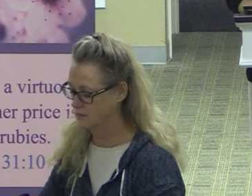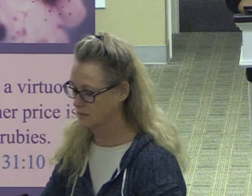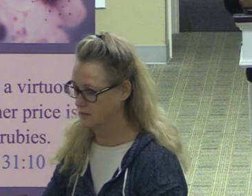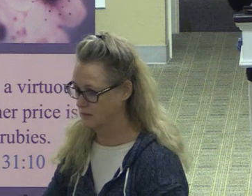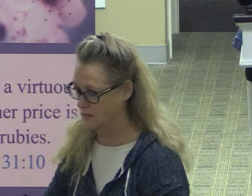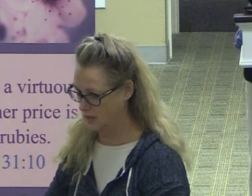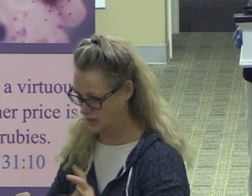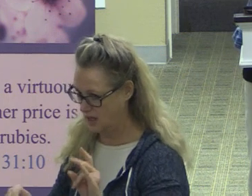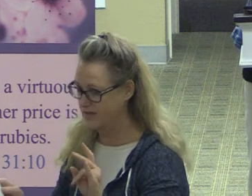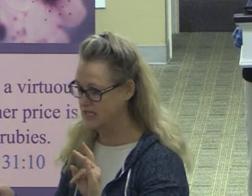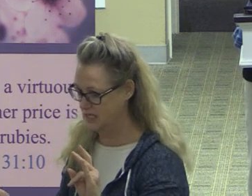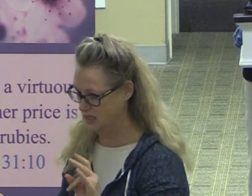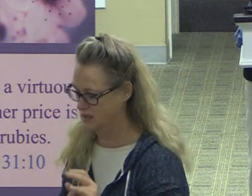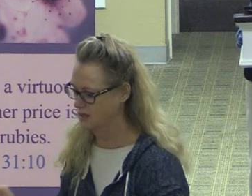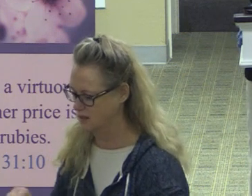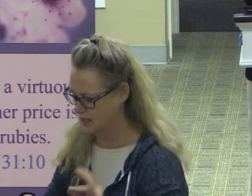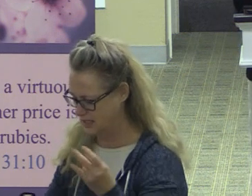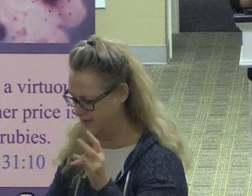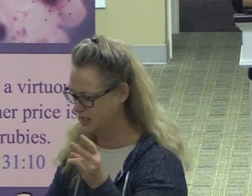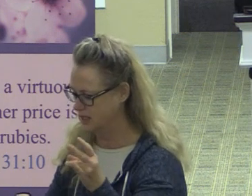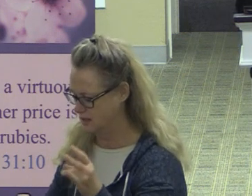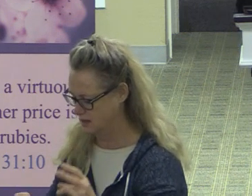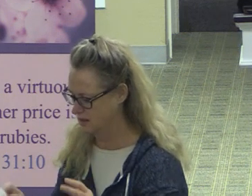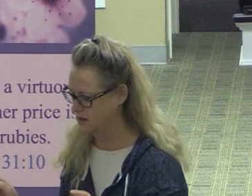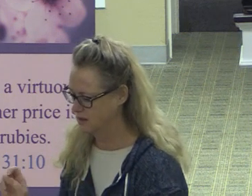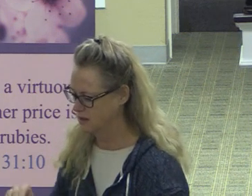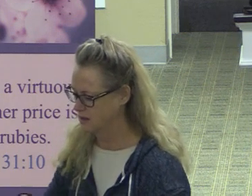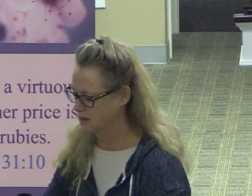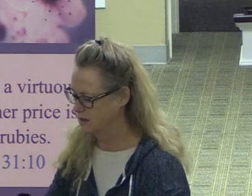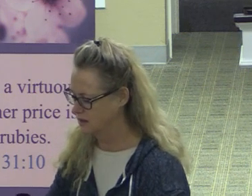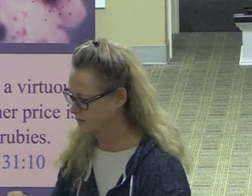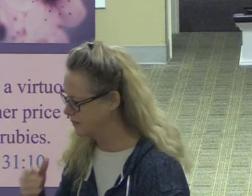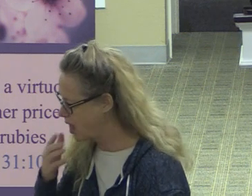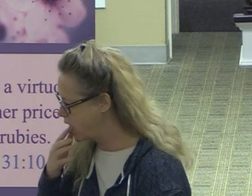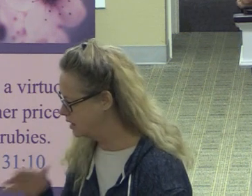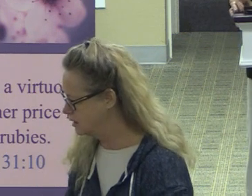And reading this in my personal devotions just really